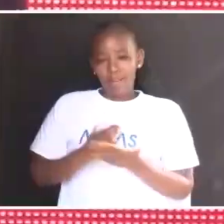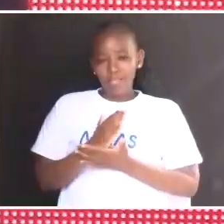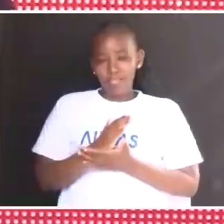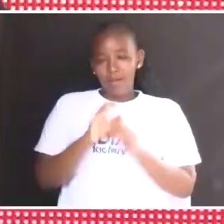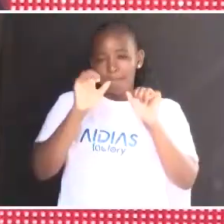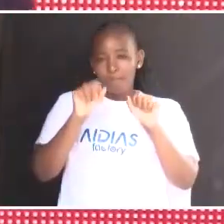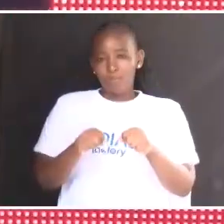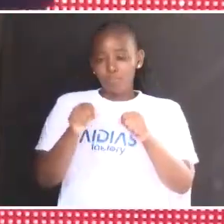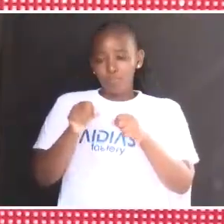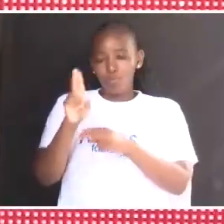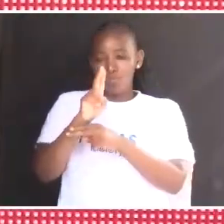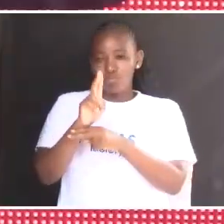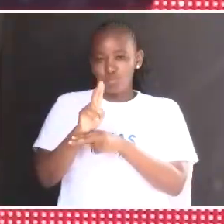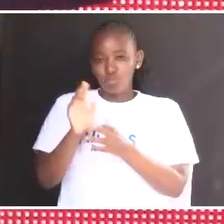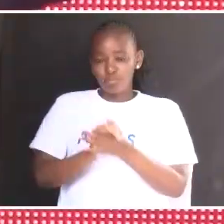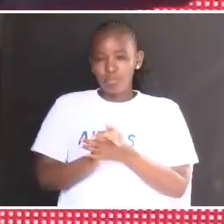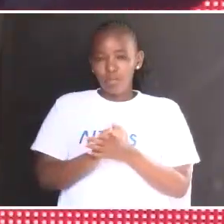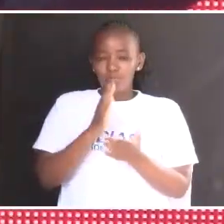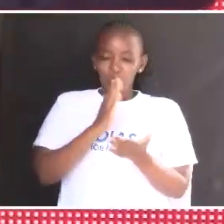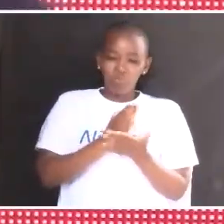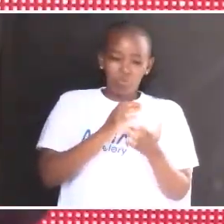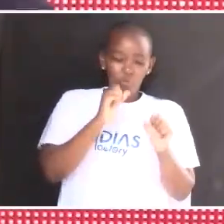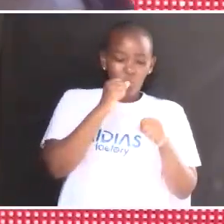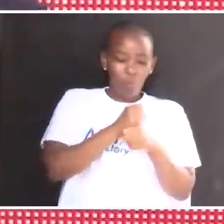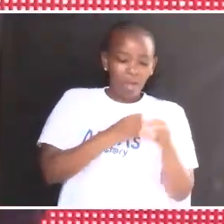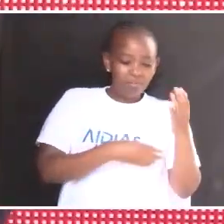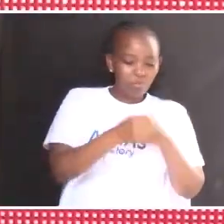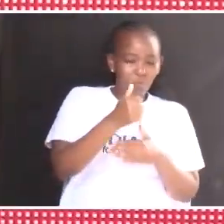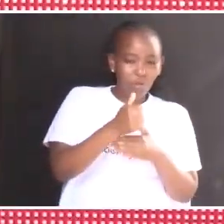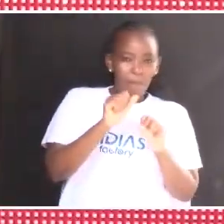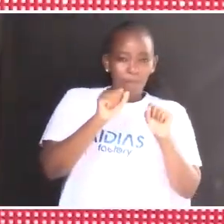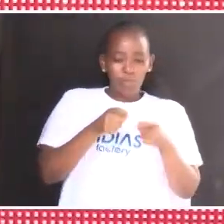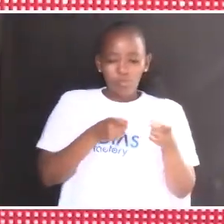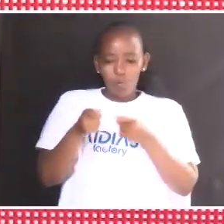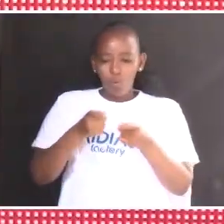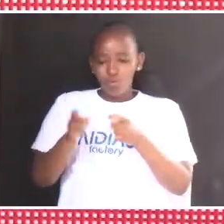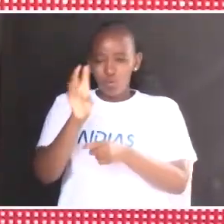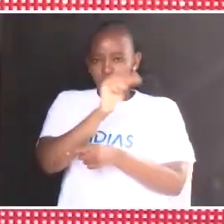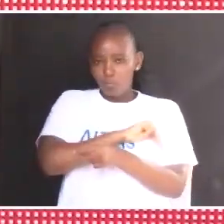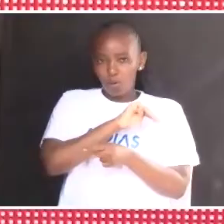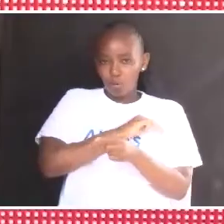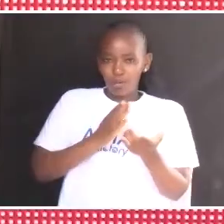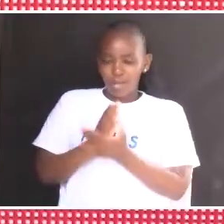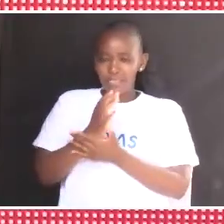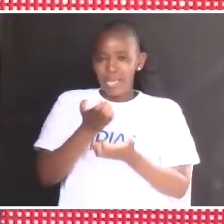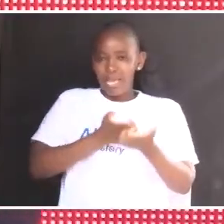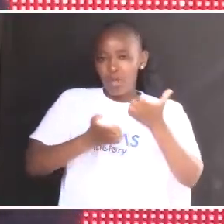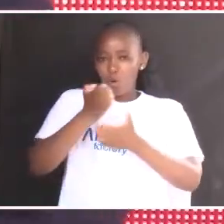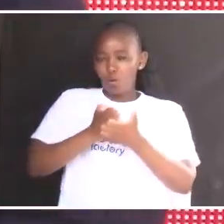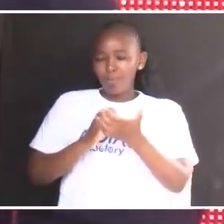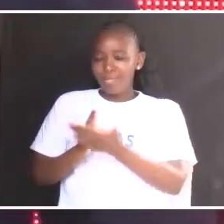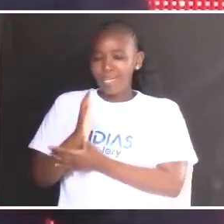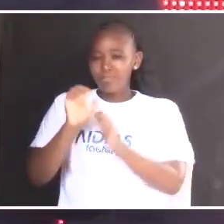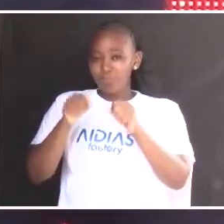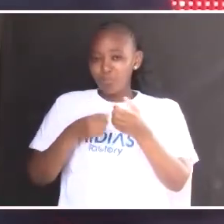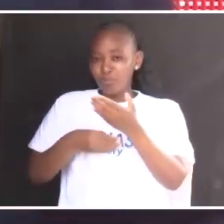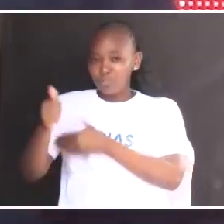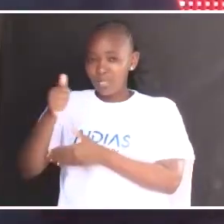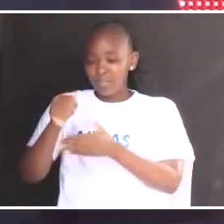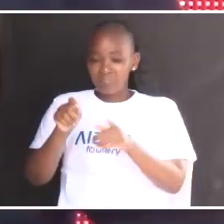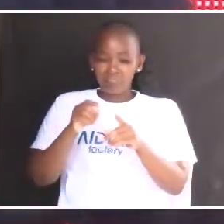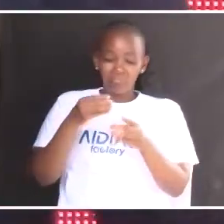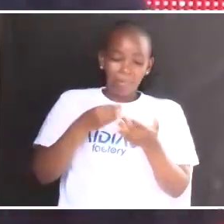can exercise. Even if your work is sold, you can still control those moral rights. Economic rights can be sold or